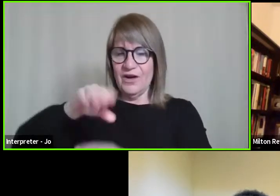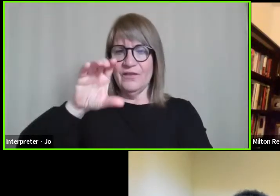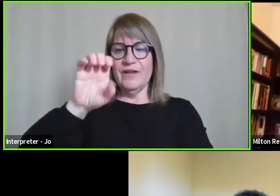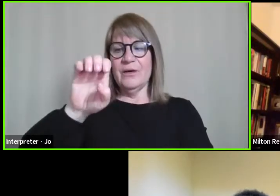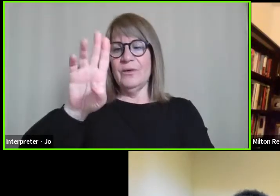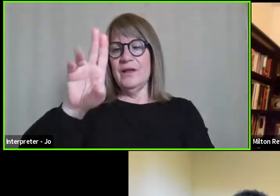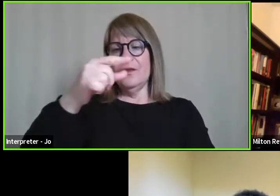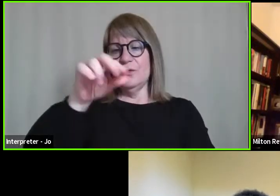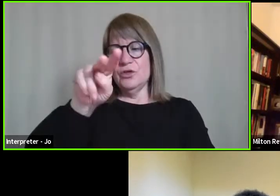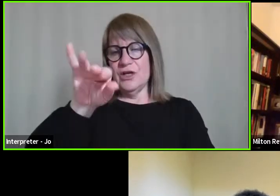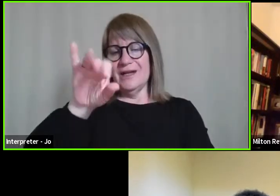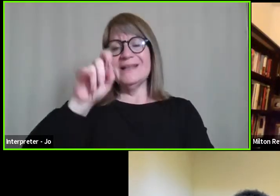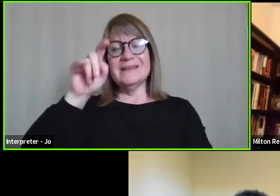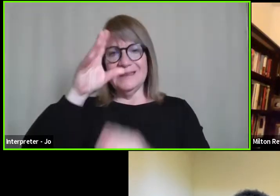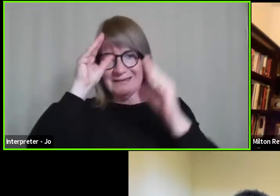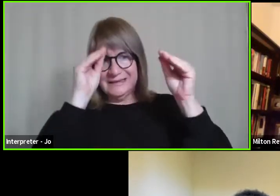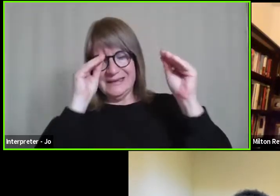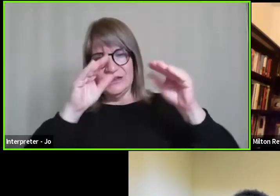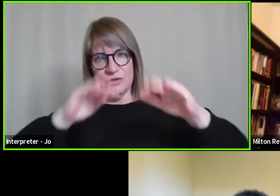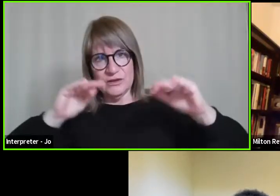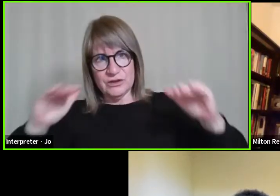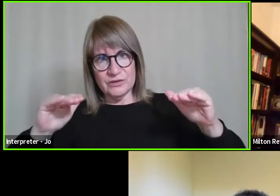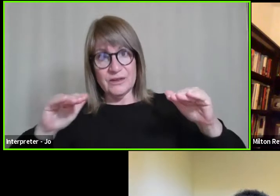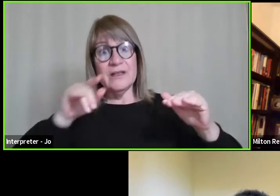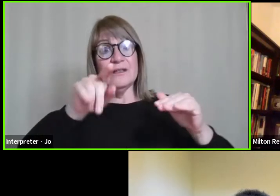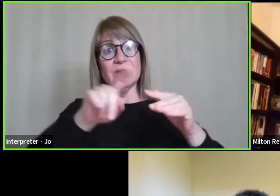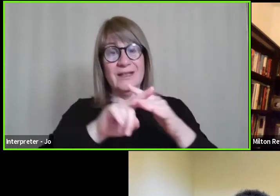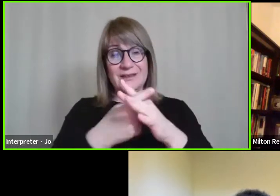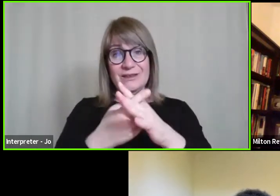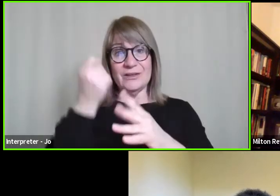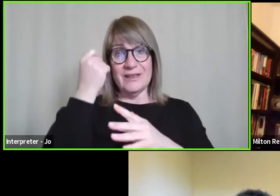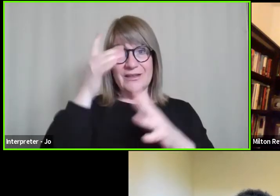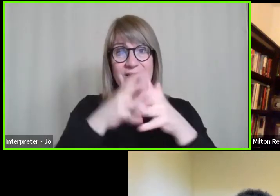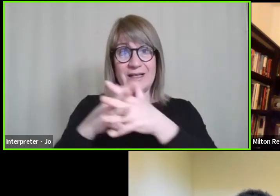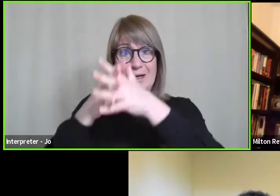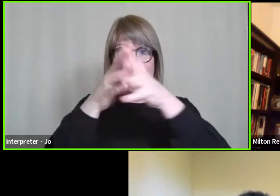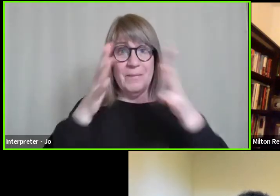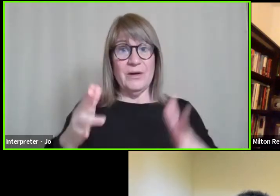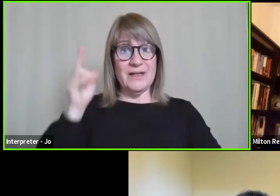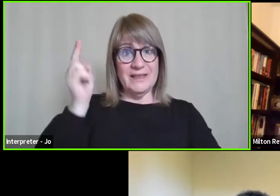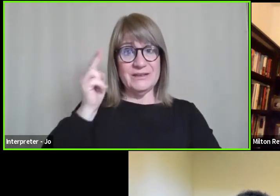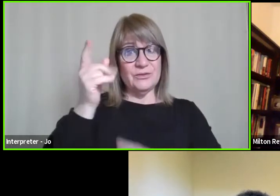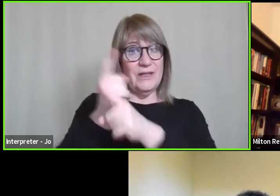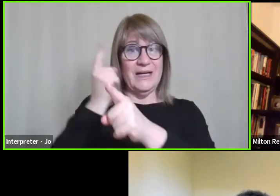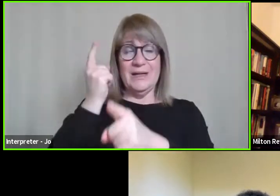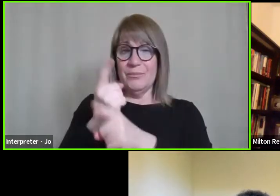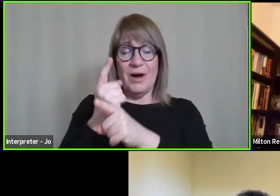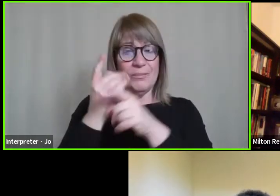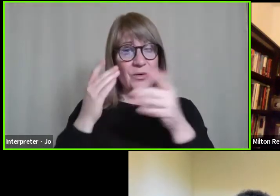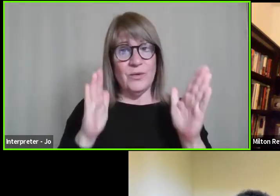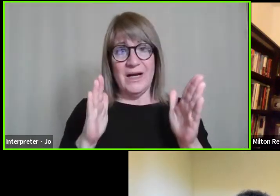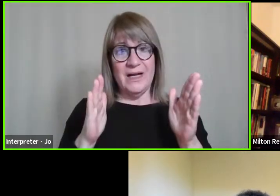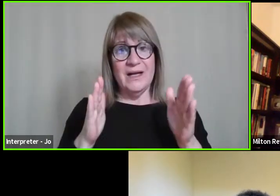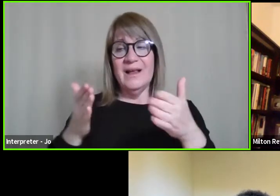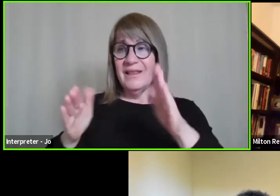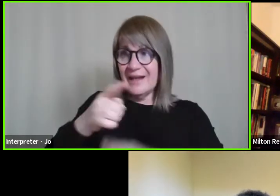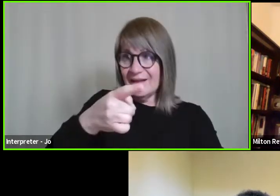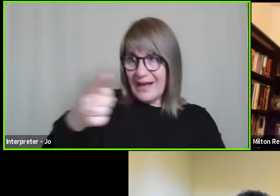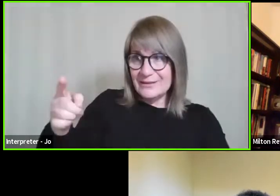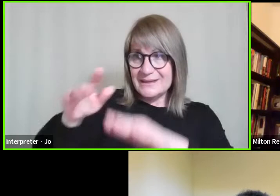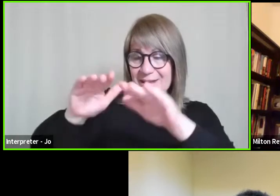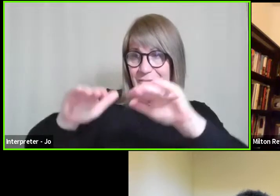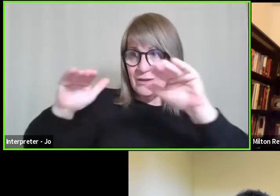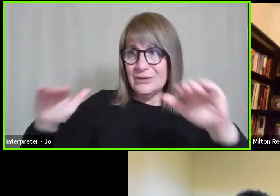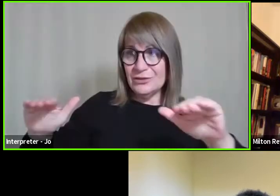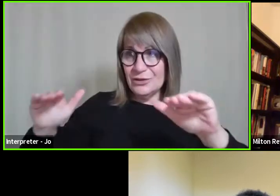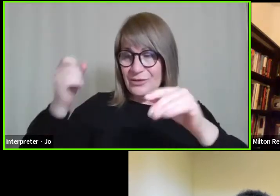sure that they are starting to understand american history in a proper context that allows them to understand the